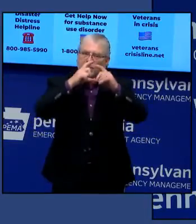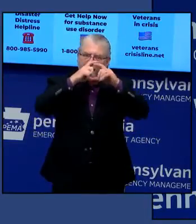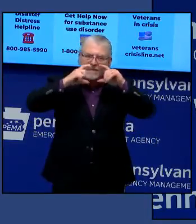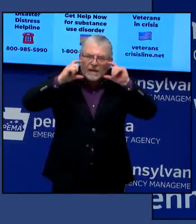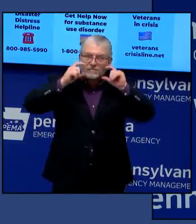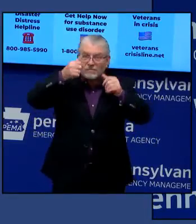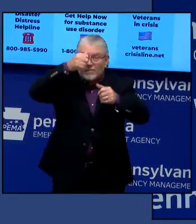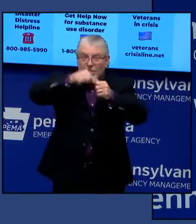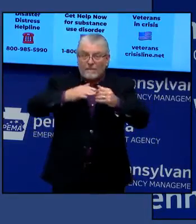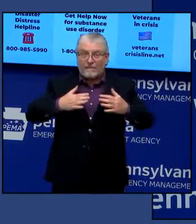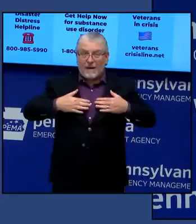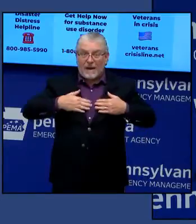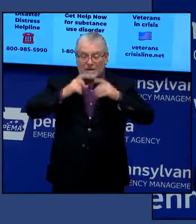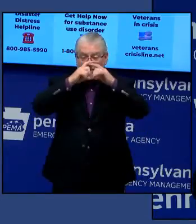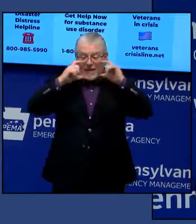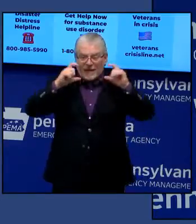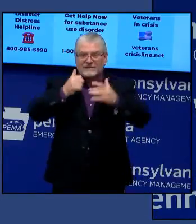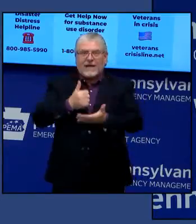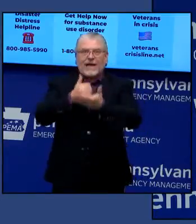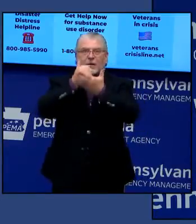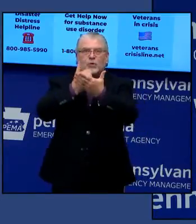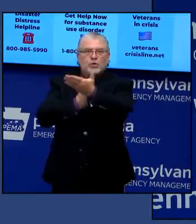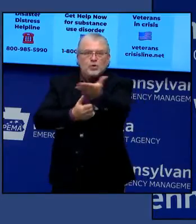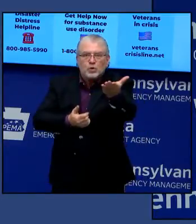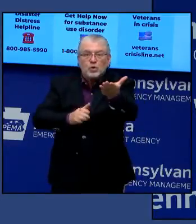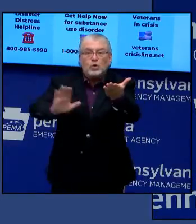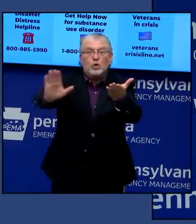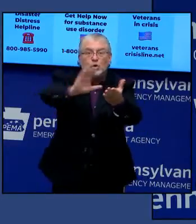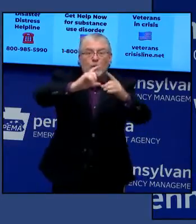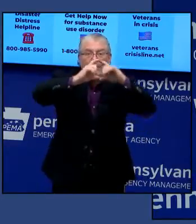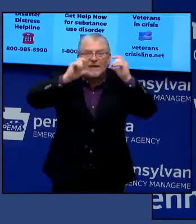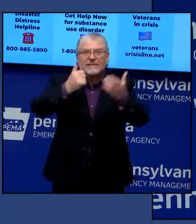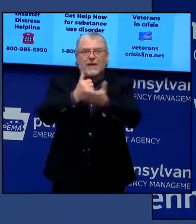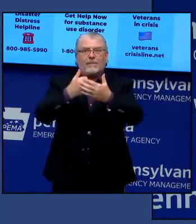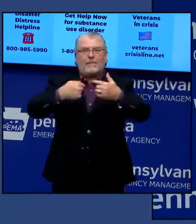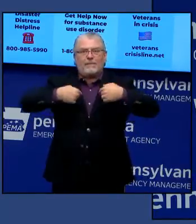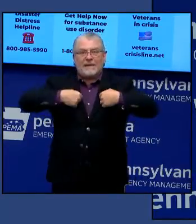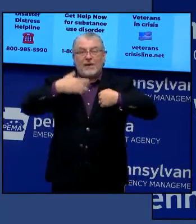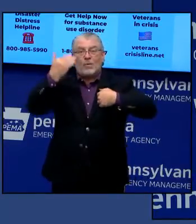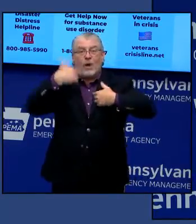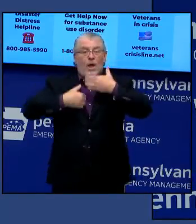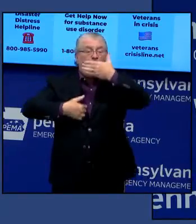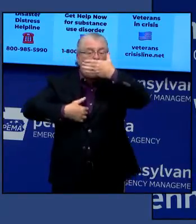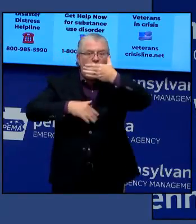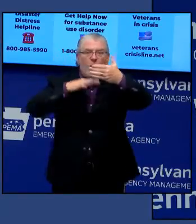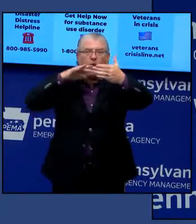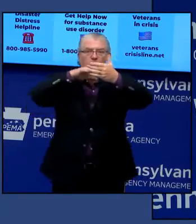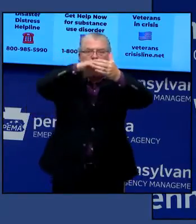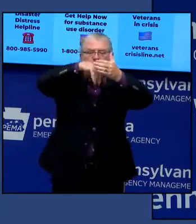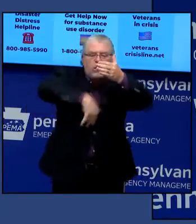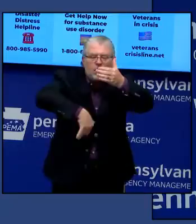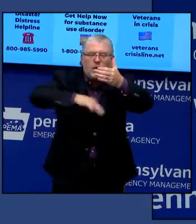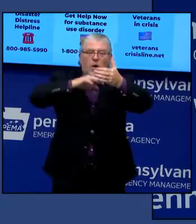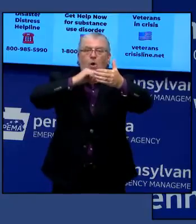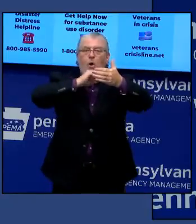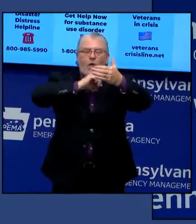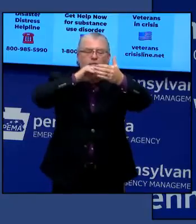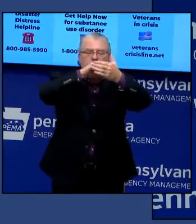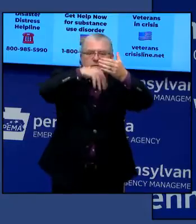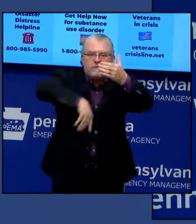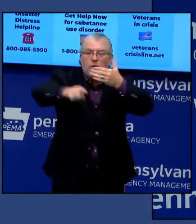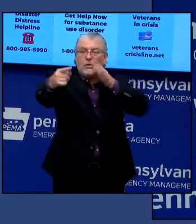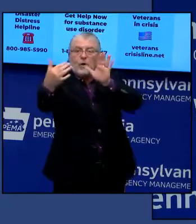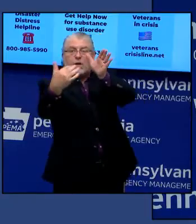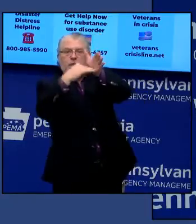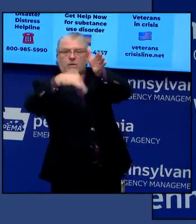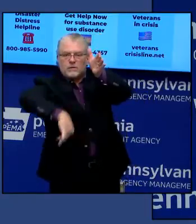me. And if you're both wearing masks, there is more protection. But it's not 100%. And so there continues to be spread